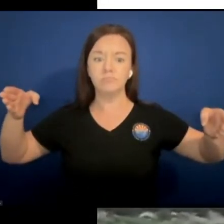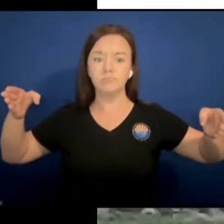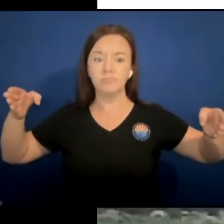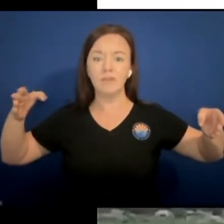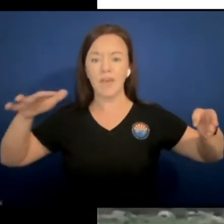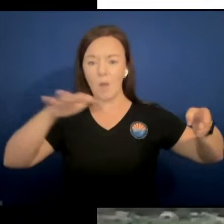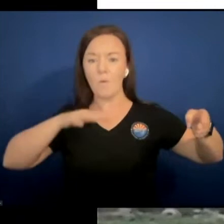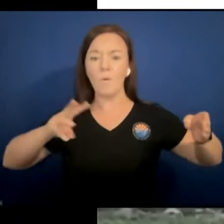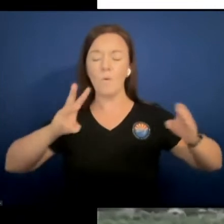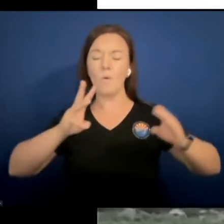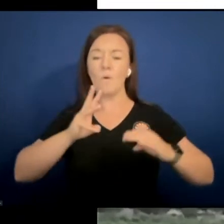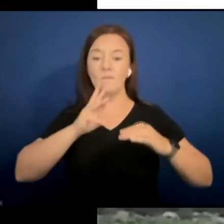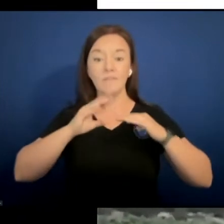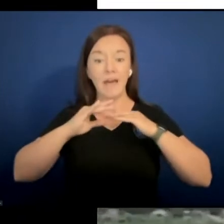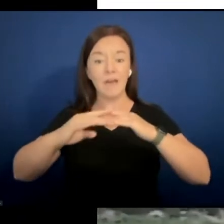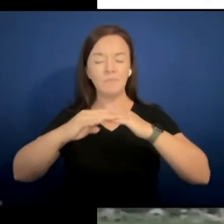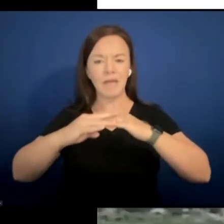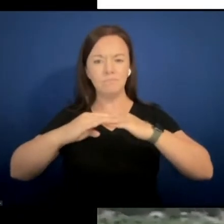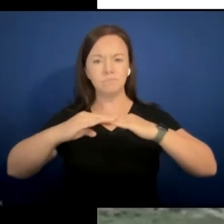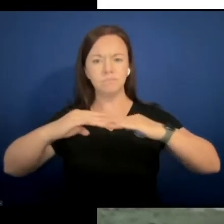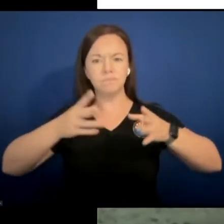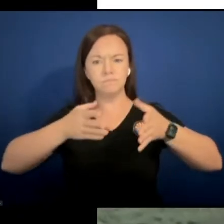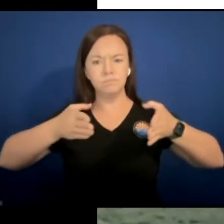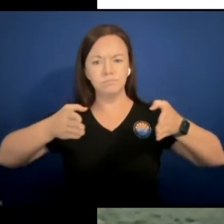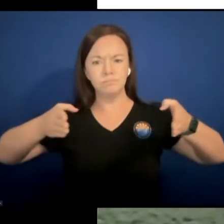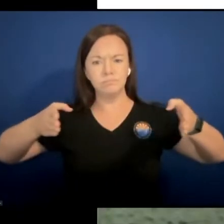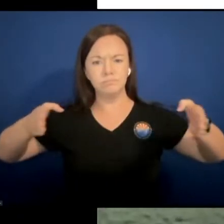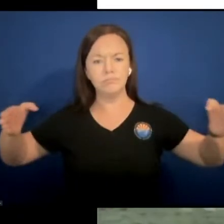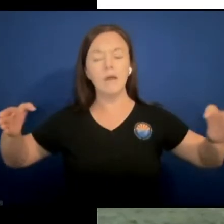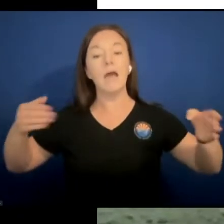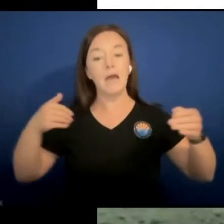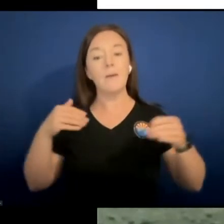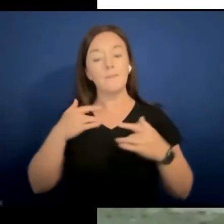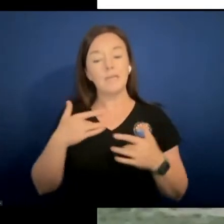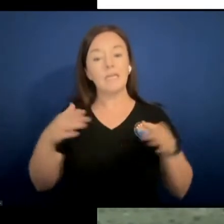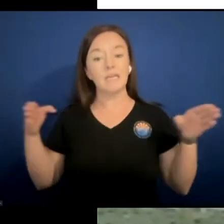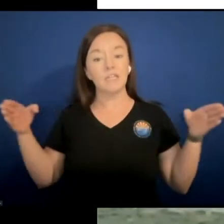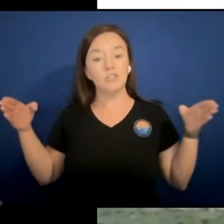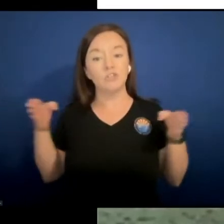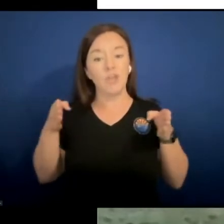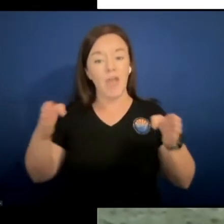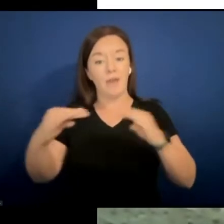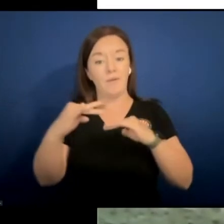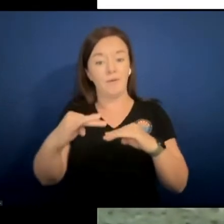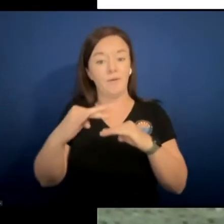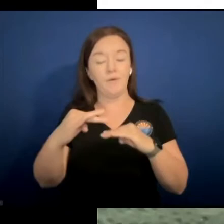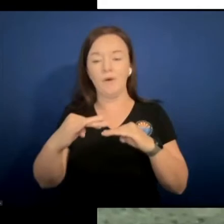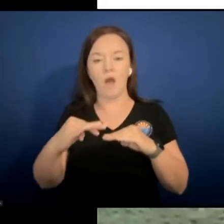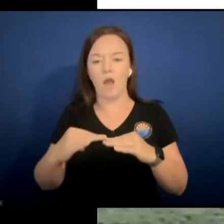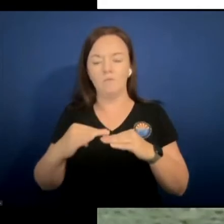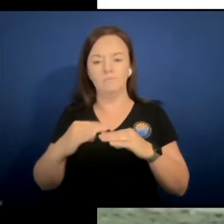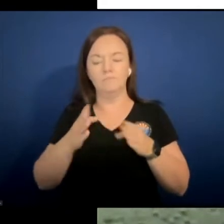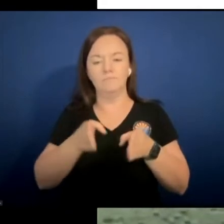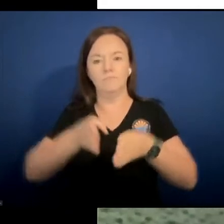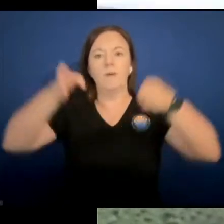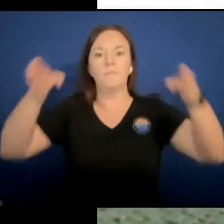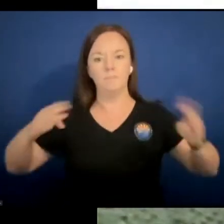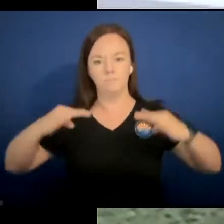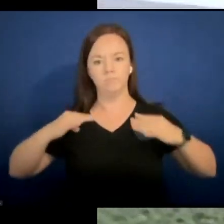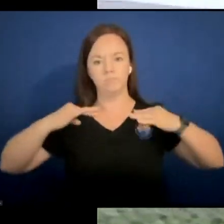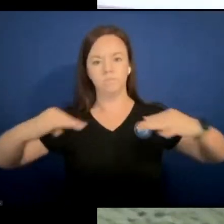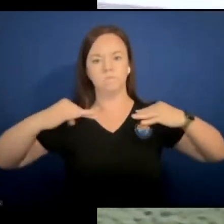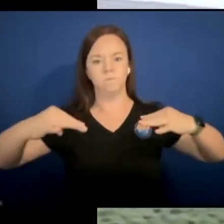floodplain. It jumped the main flood channel and went across the entire bottom